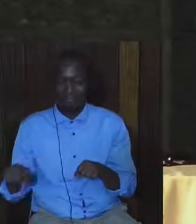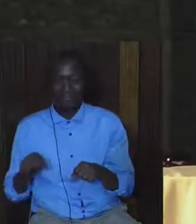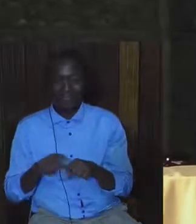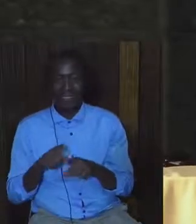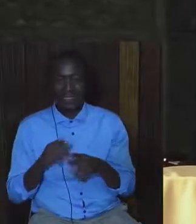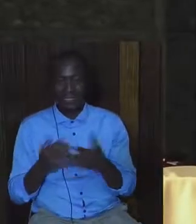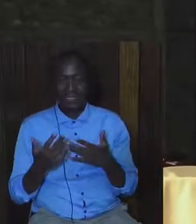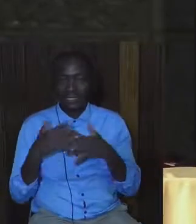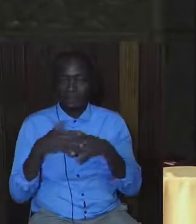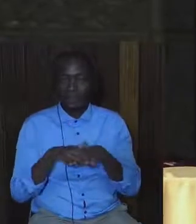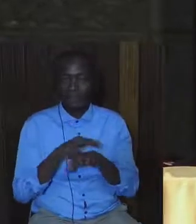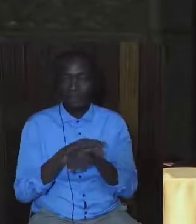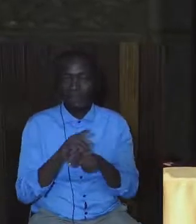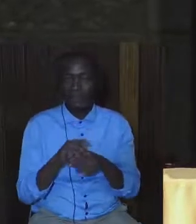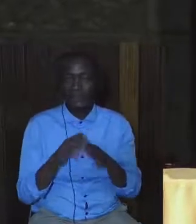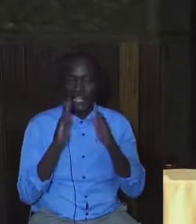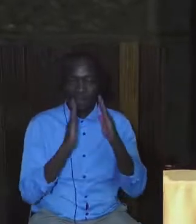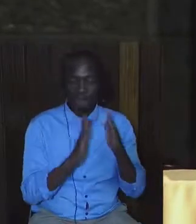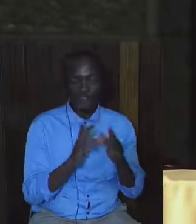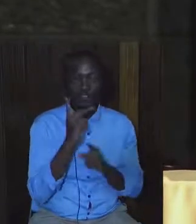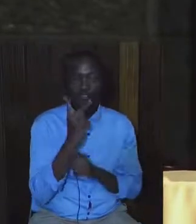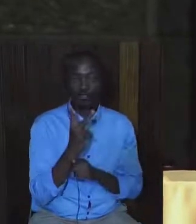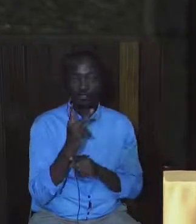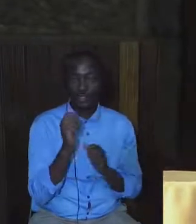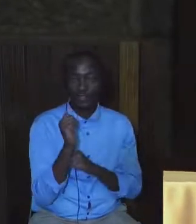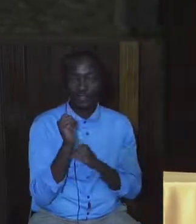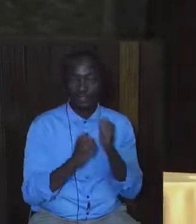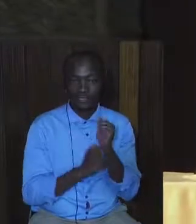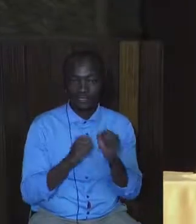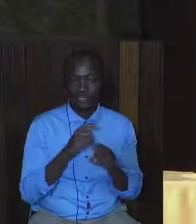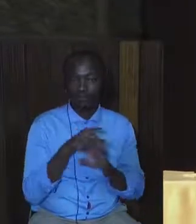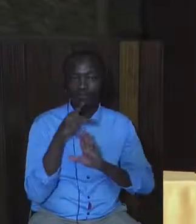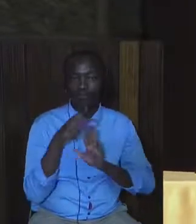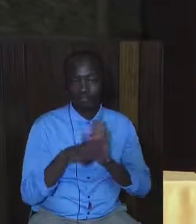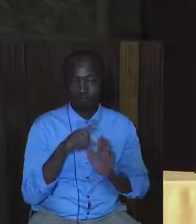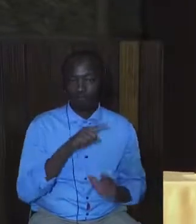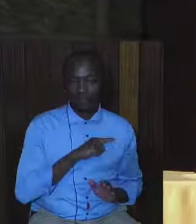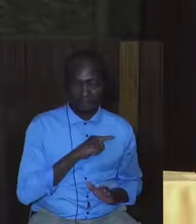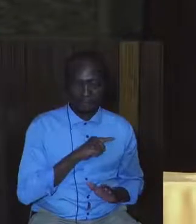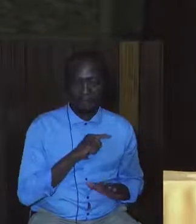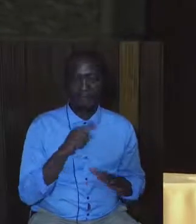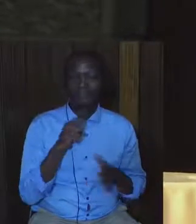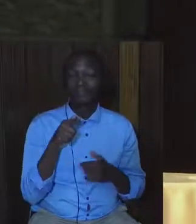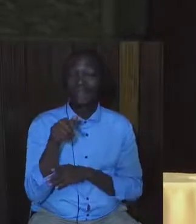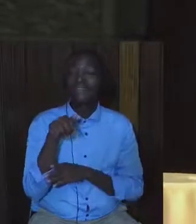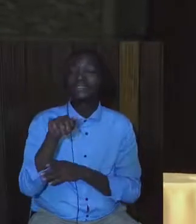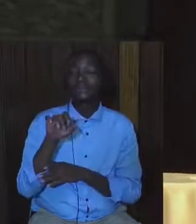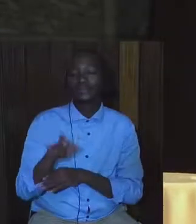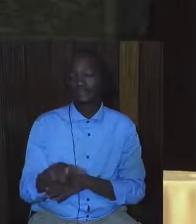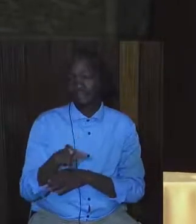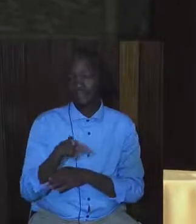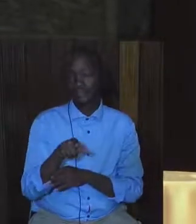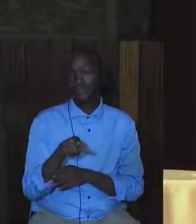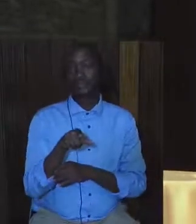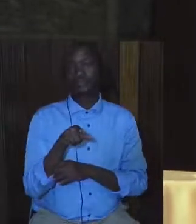in implementing the phase 2 infrastructure project. And Chairperson, there has